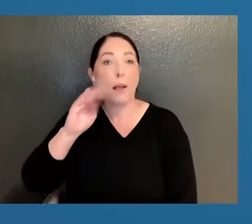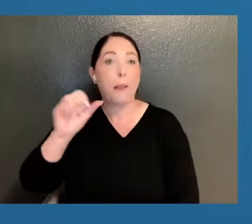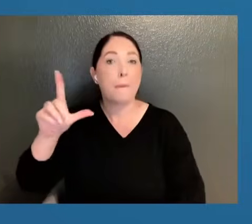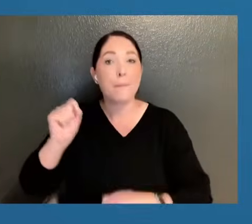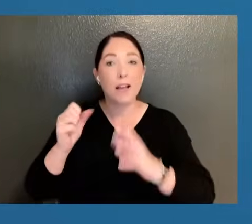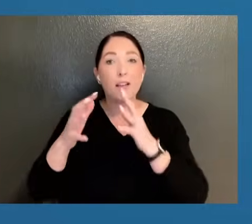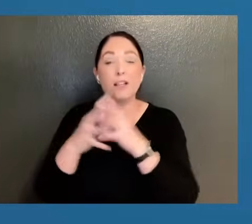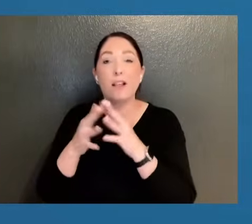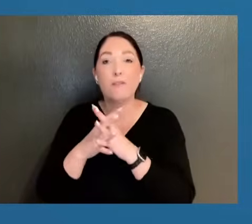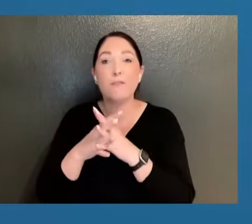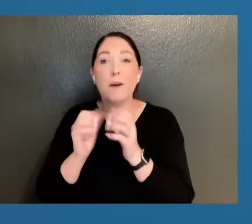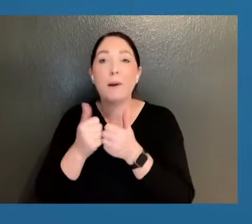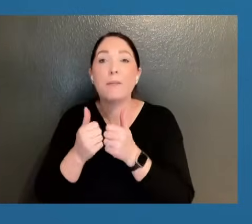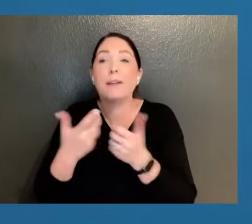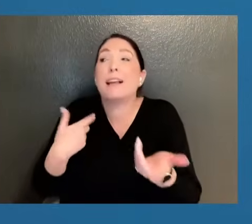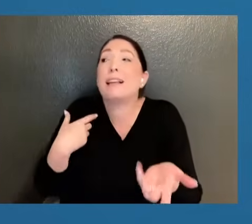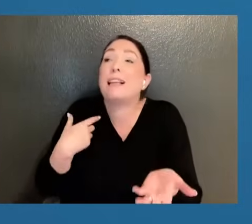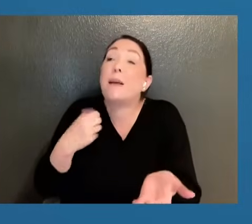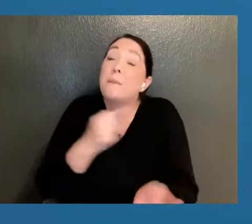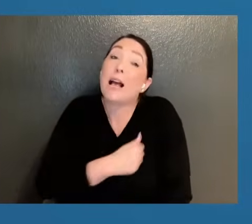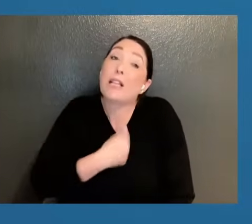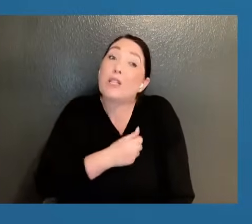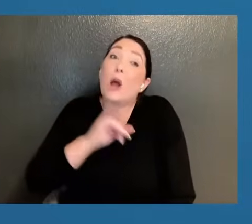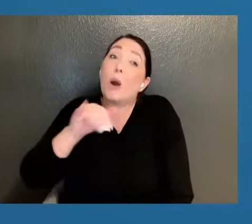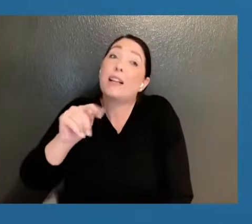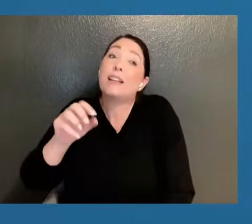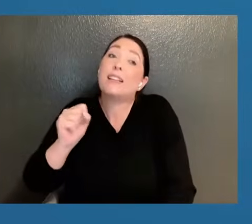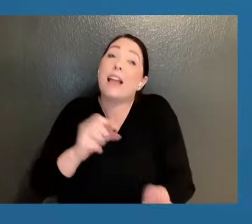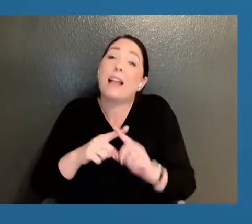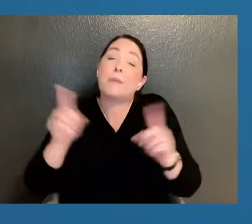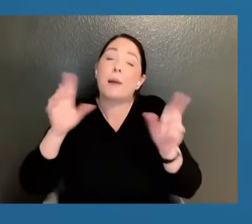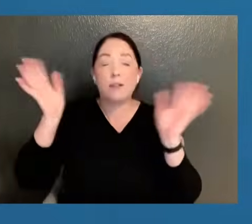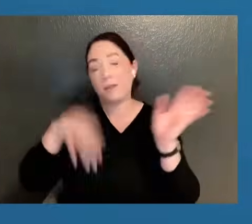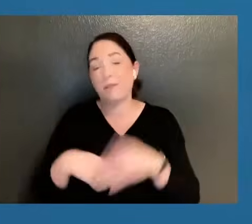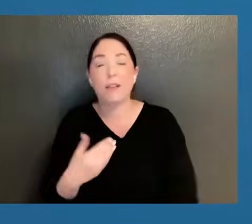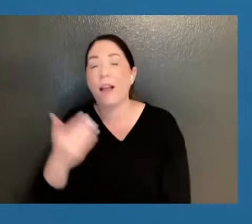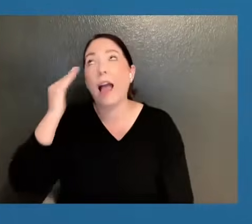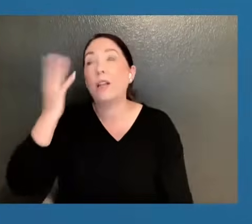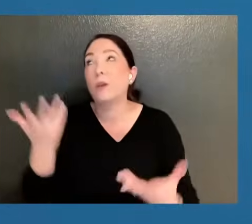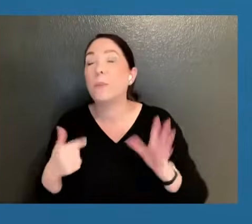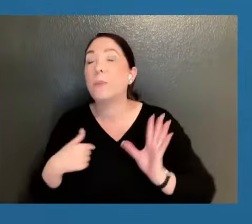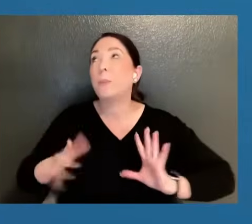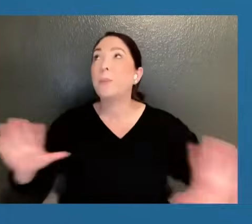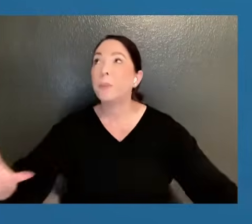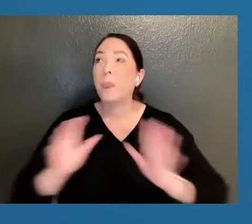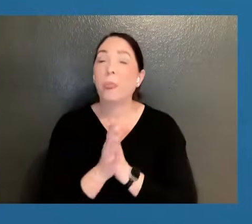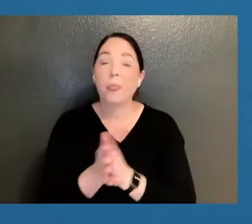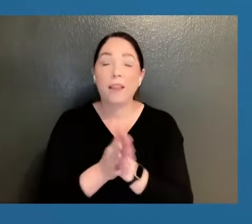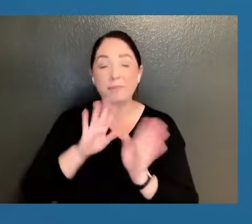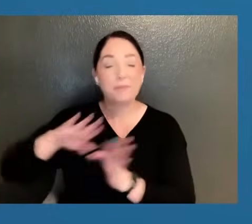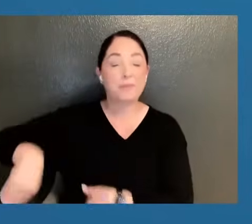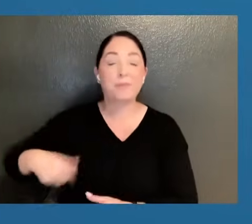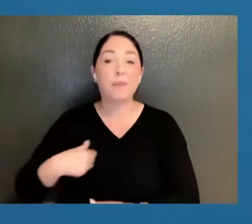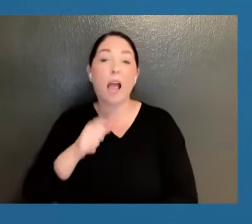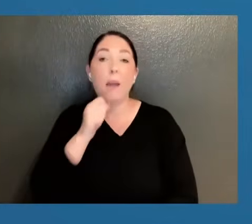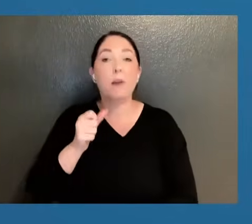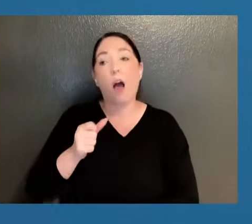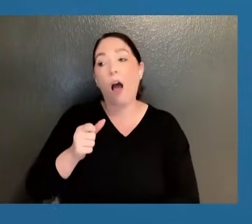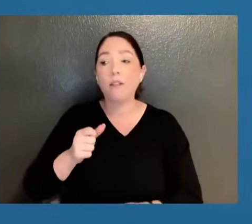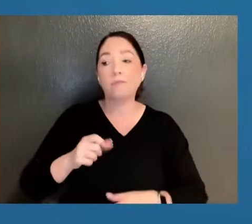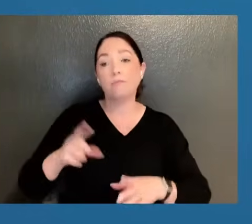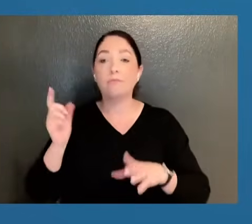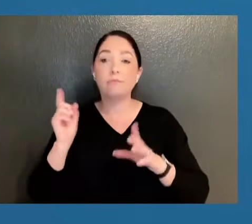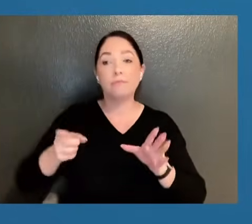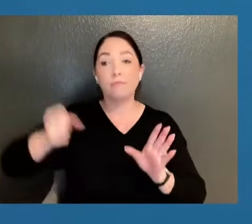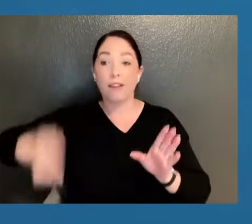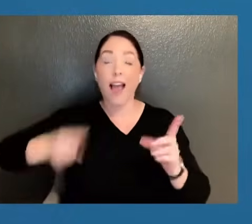love the Jets. I mean, I'm sorry, I love the Jets too, but they're not playing the Bills. I knew this was going to come up because I can't stop myself. But I'm not spiking the football on this